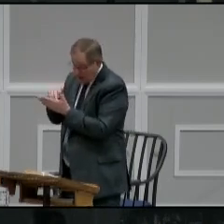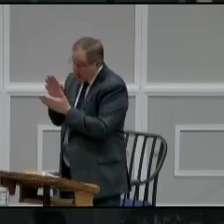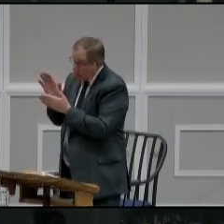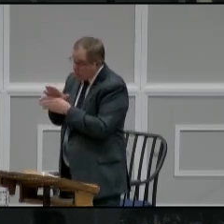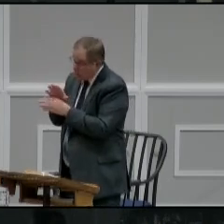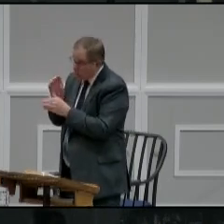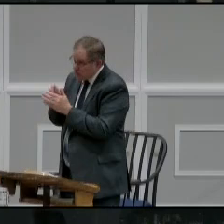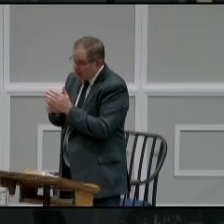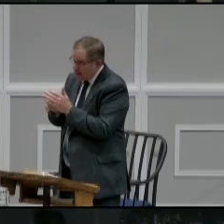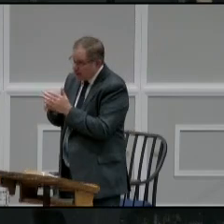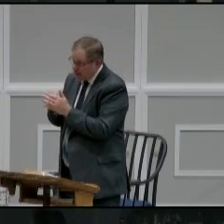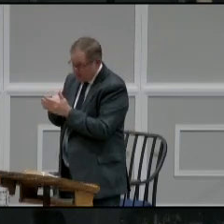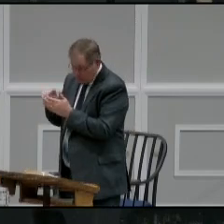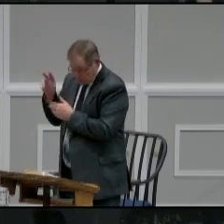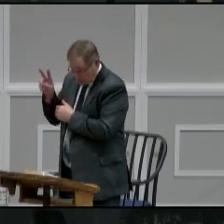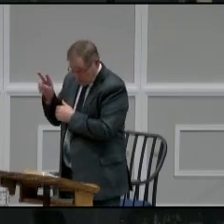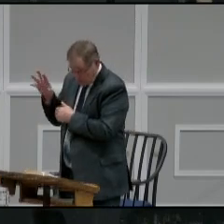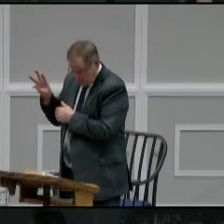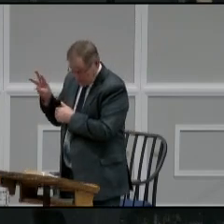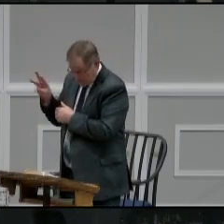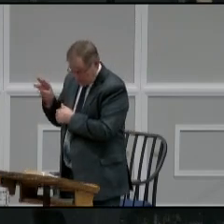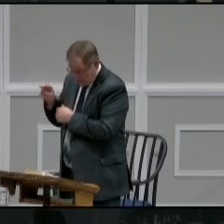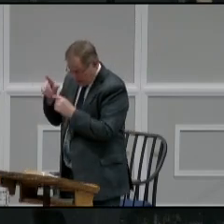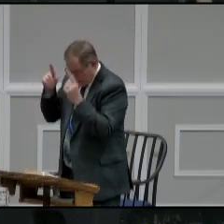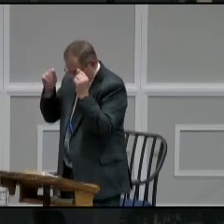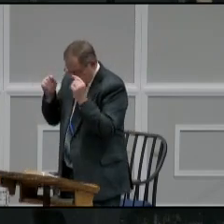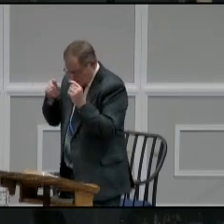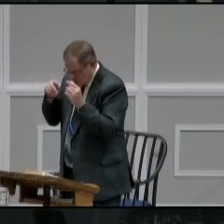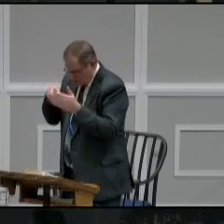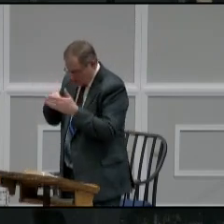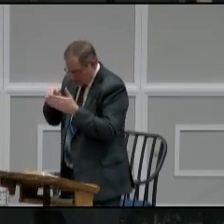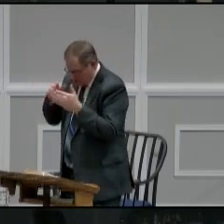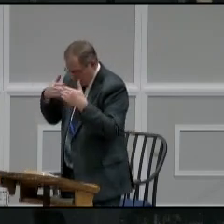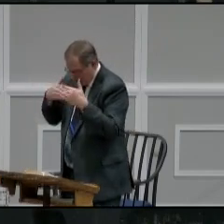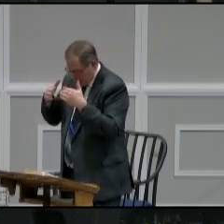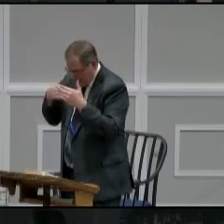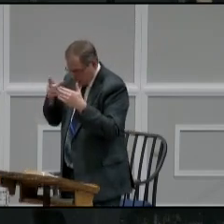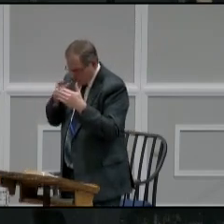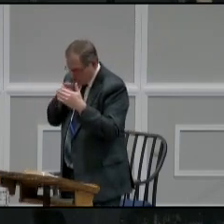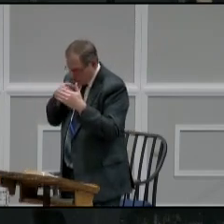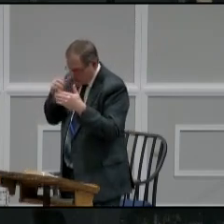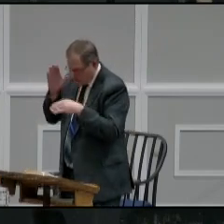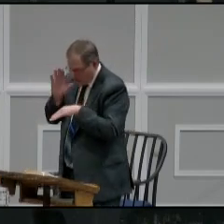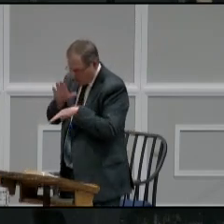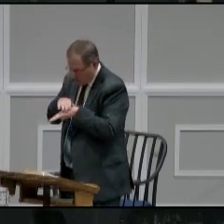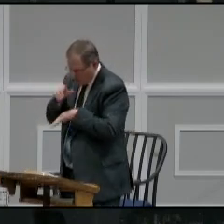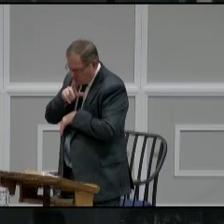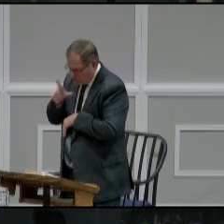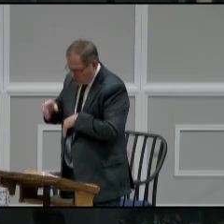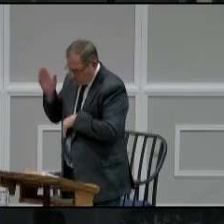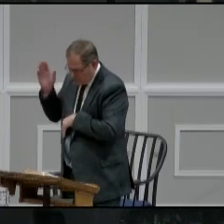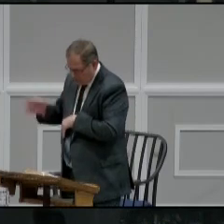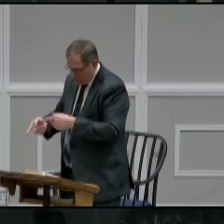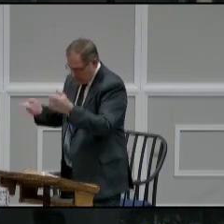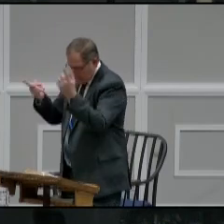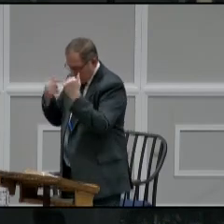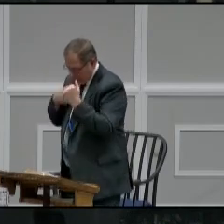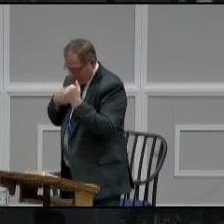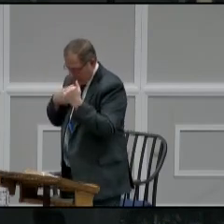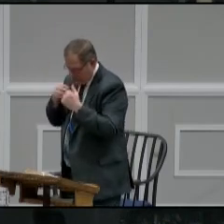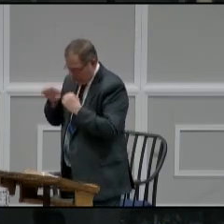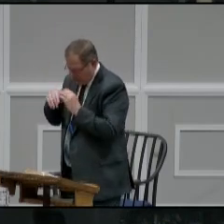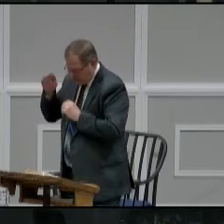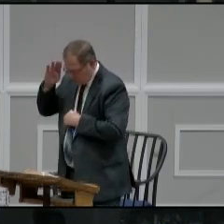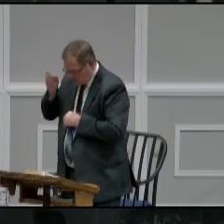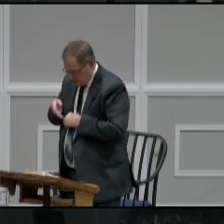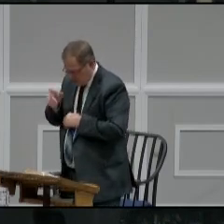But verse 26, Moses stood in the gate of the camp and said, who is on the Lord's side? Let him come unto me. And all the sons of Levi gathered themselves together unto him. And he